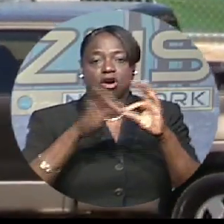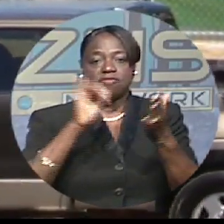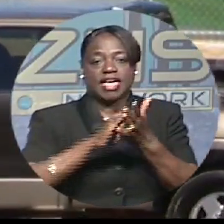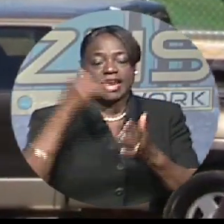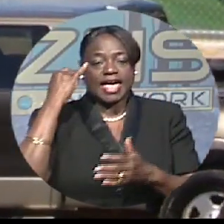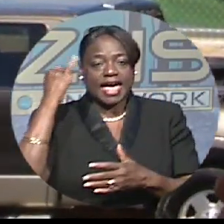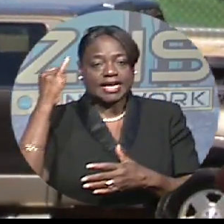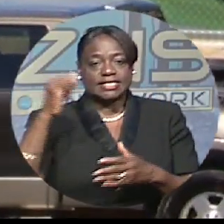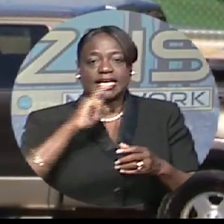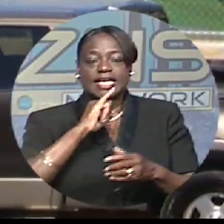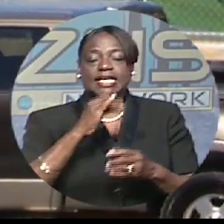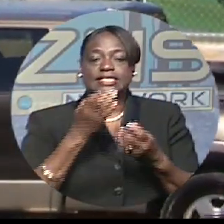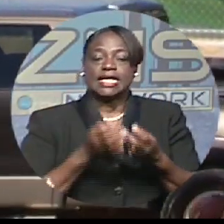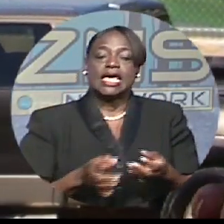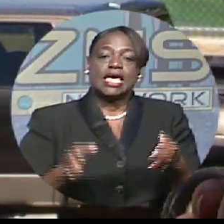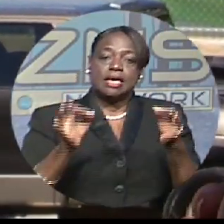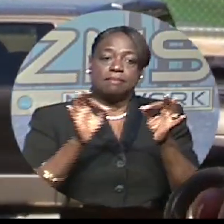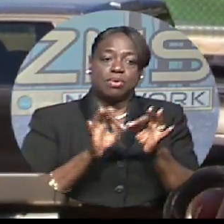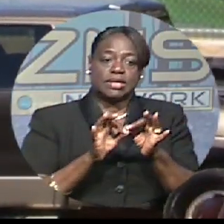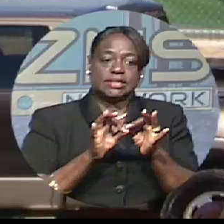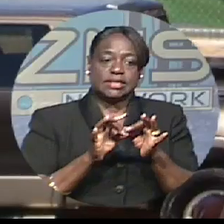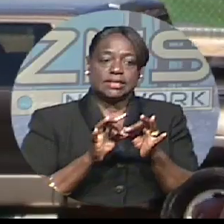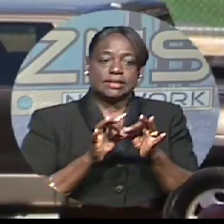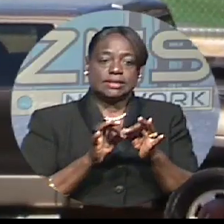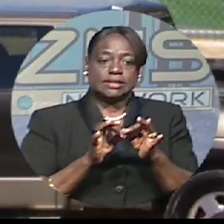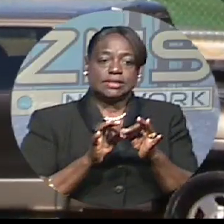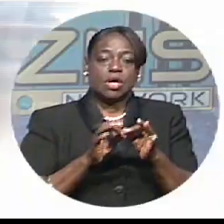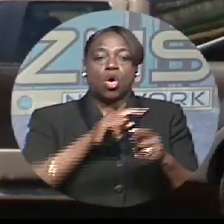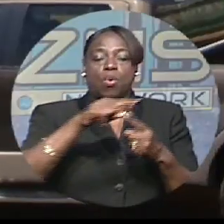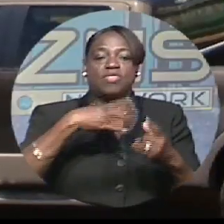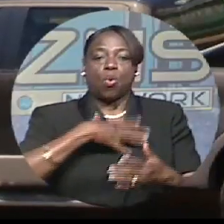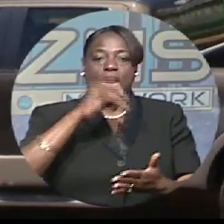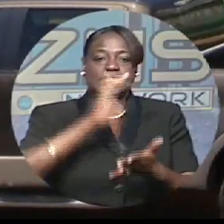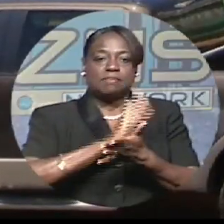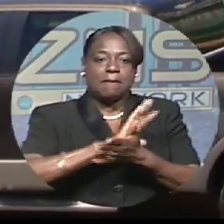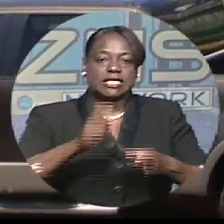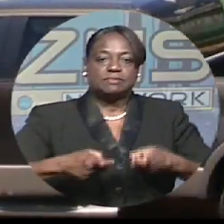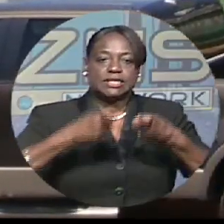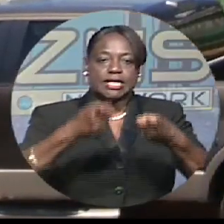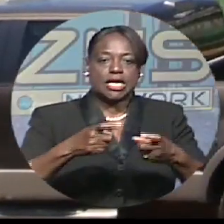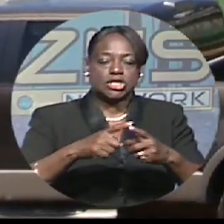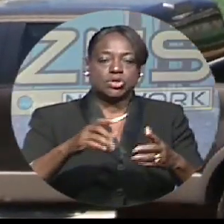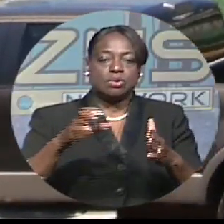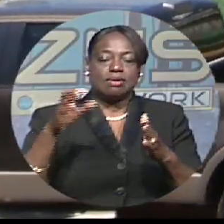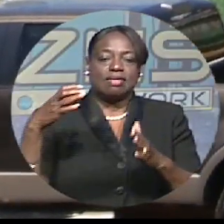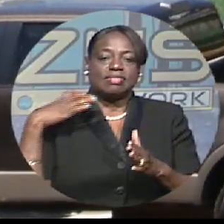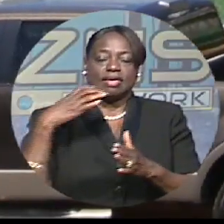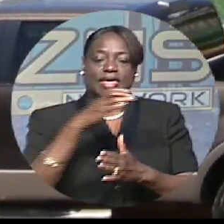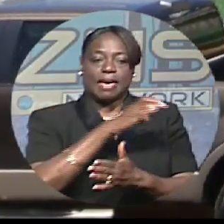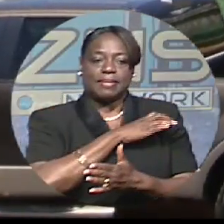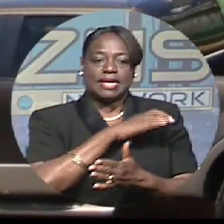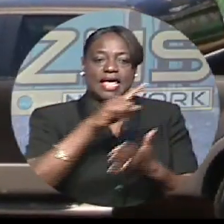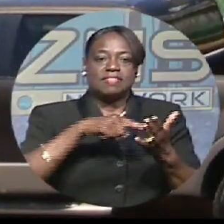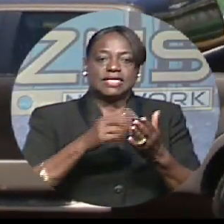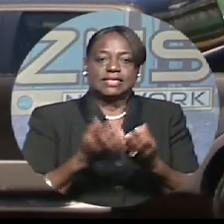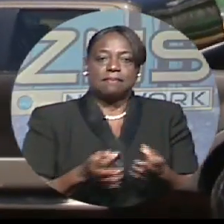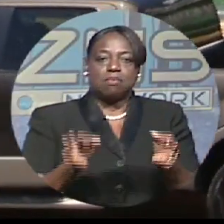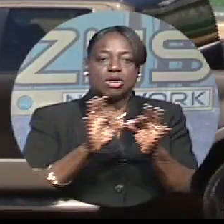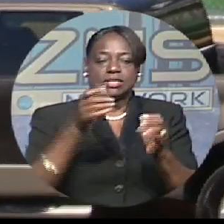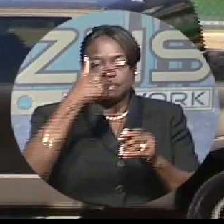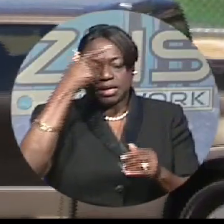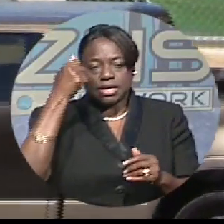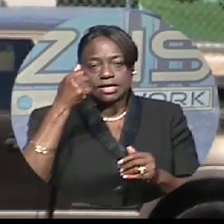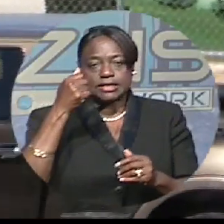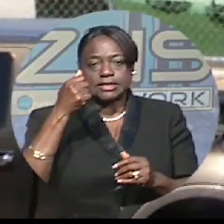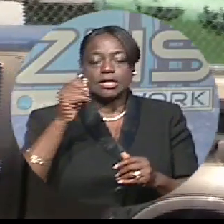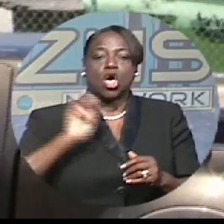important when the white paper is presented to the cabinet. This one is paramount and important because we honor one